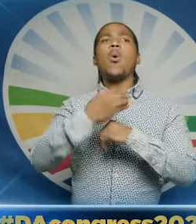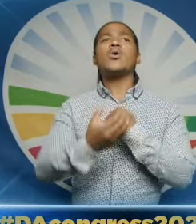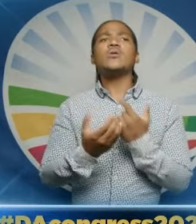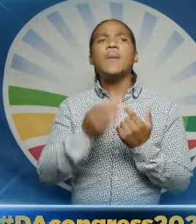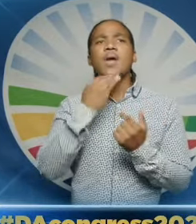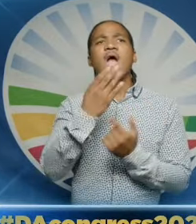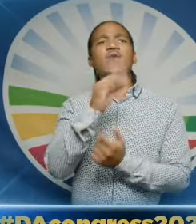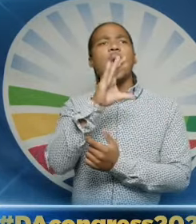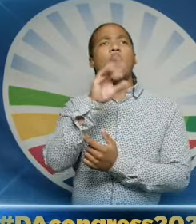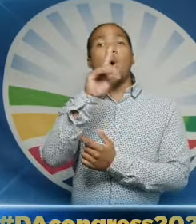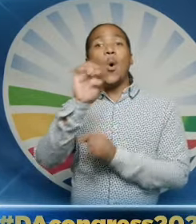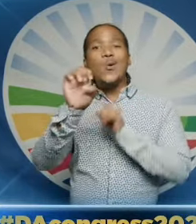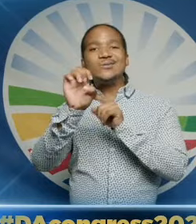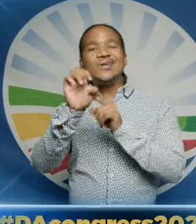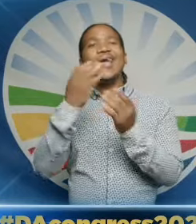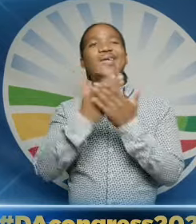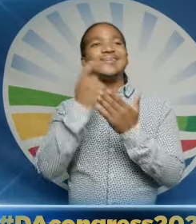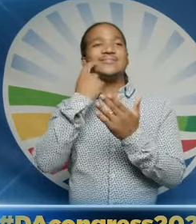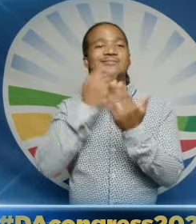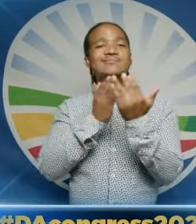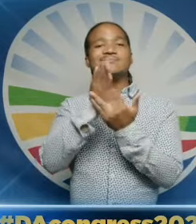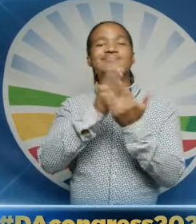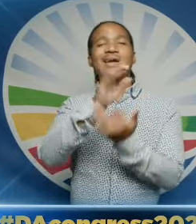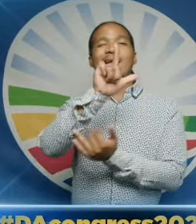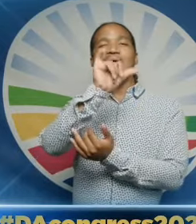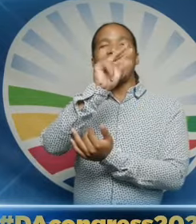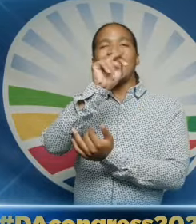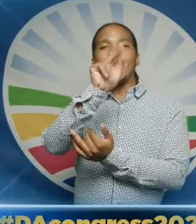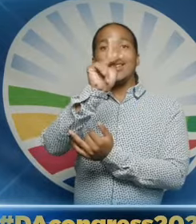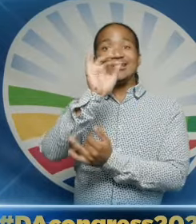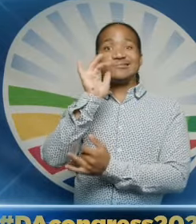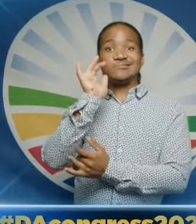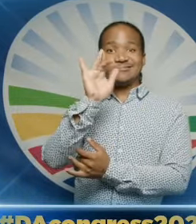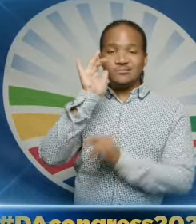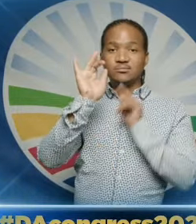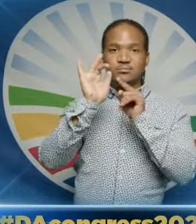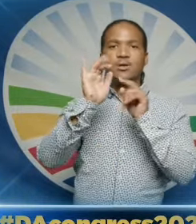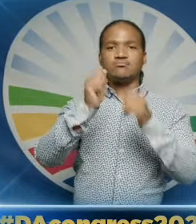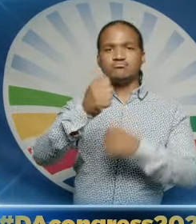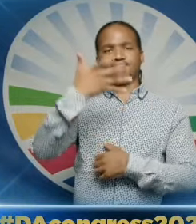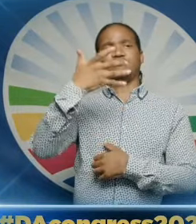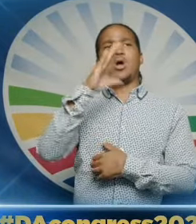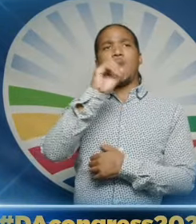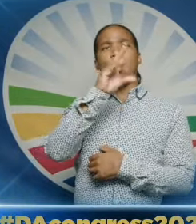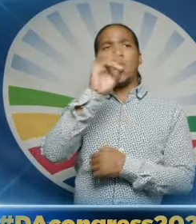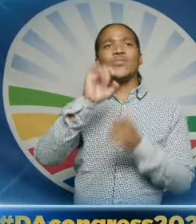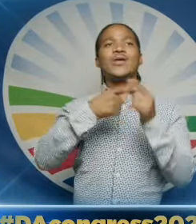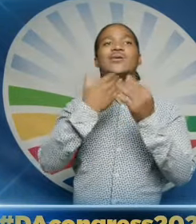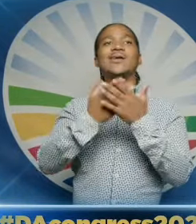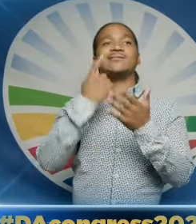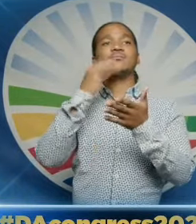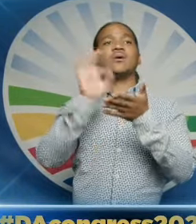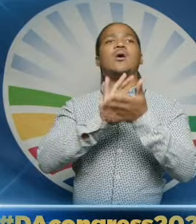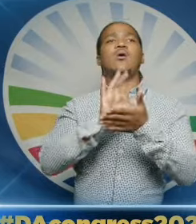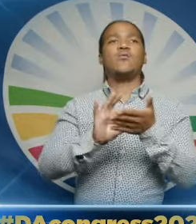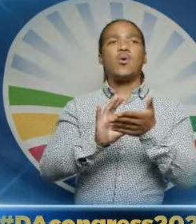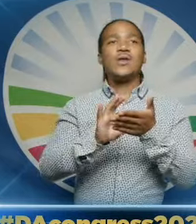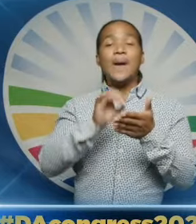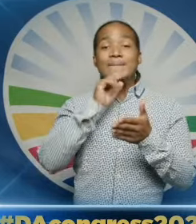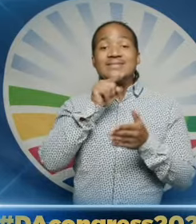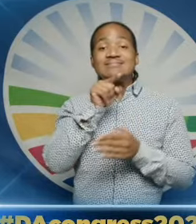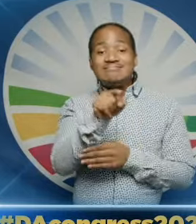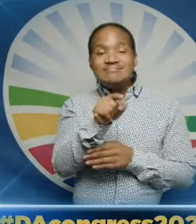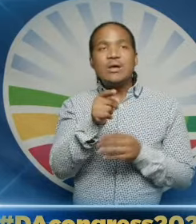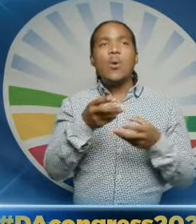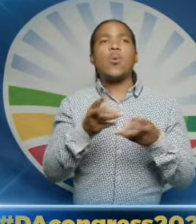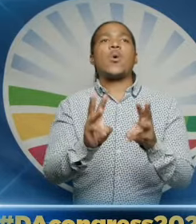code, which will enable them to access that link. And the moment they drop in their code, their ballot papers will pop up. That will remain open until 9 o'clock,